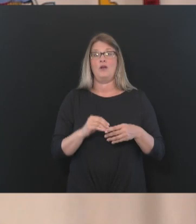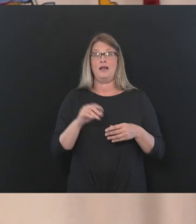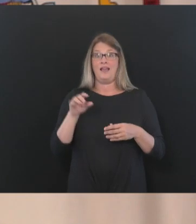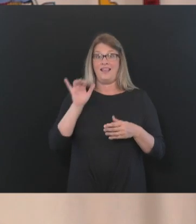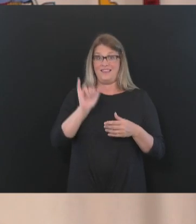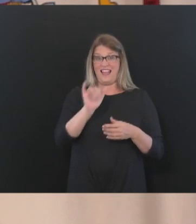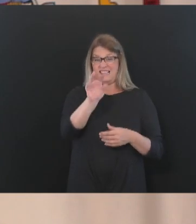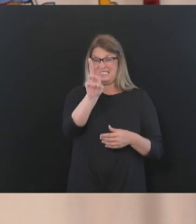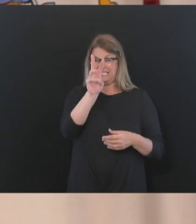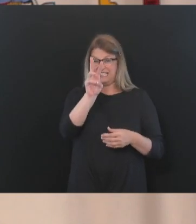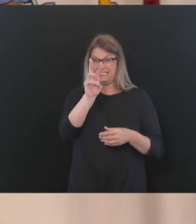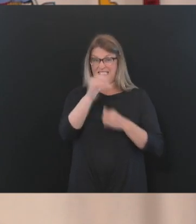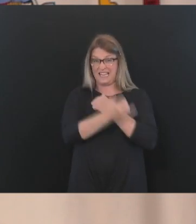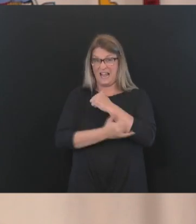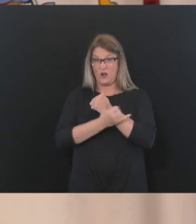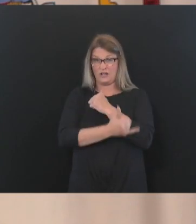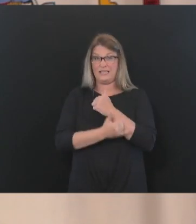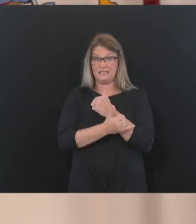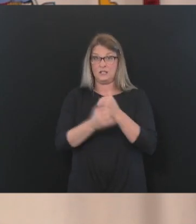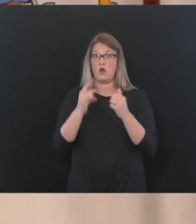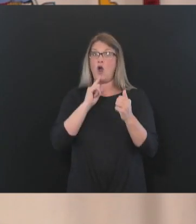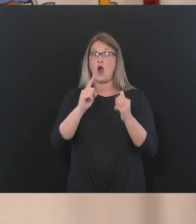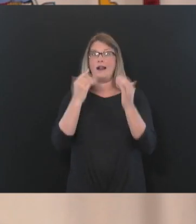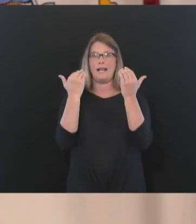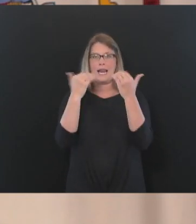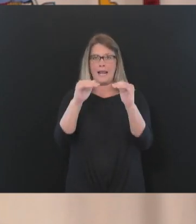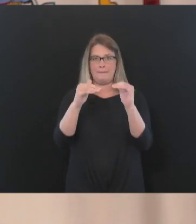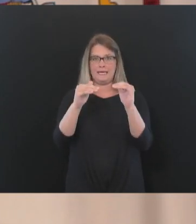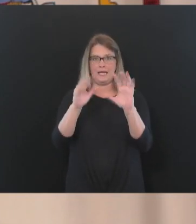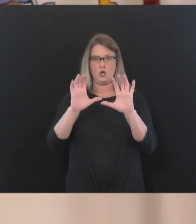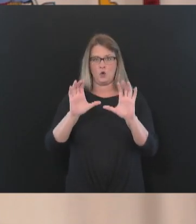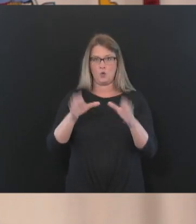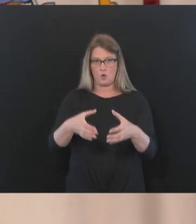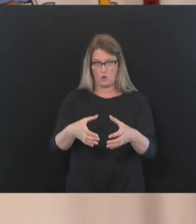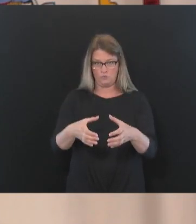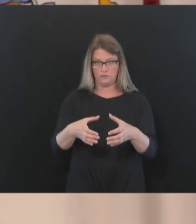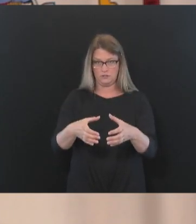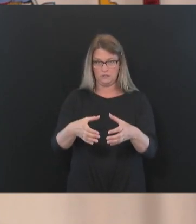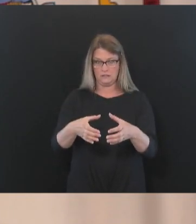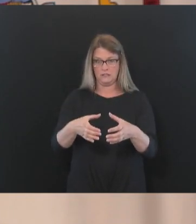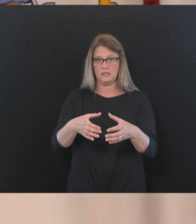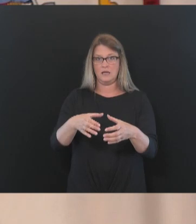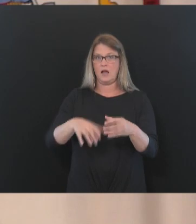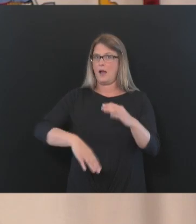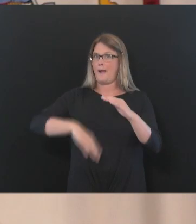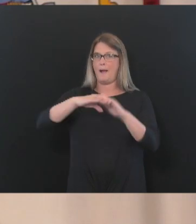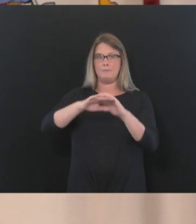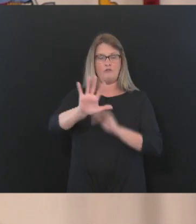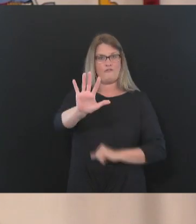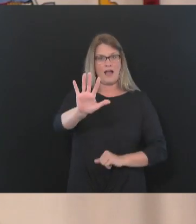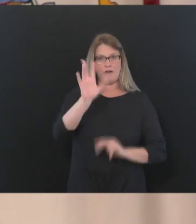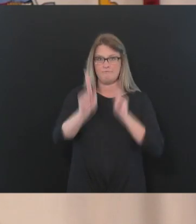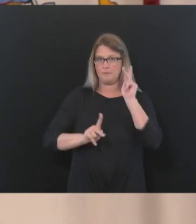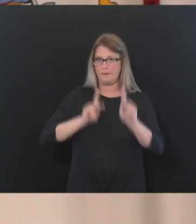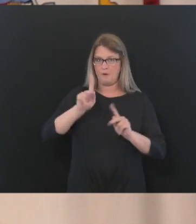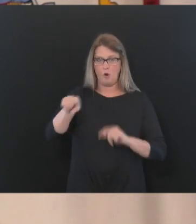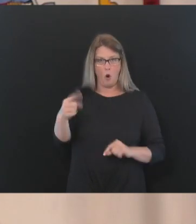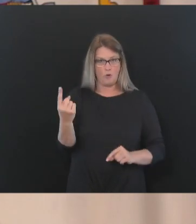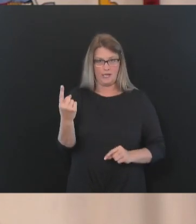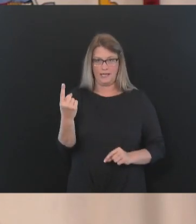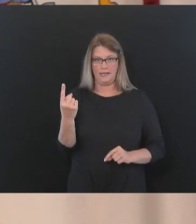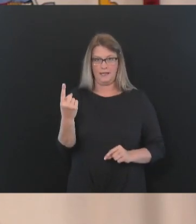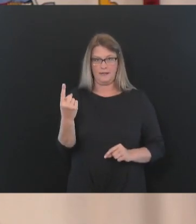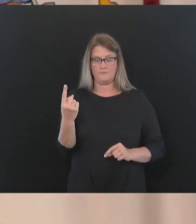we are limiting, and I'm going to read this to you, we're limiting groups to a maximum of 5 people. We're